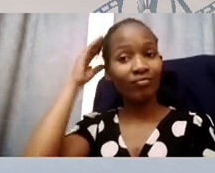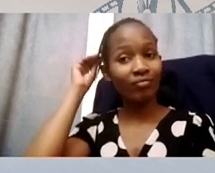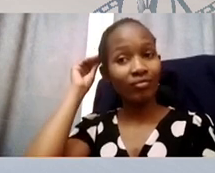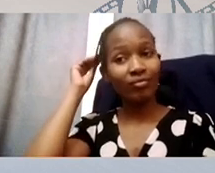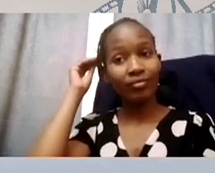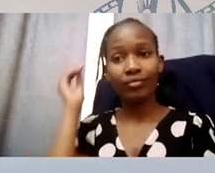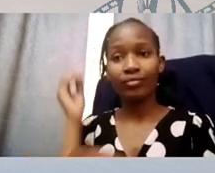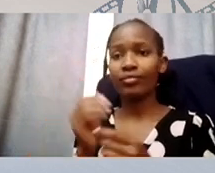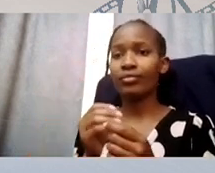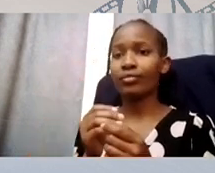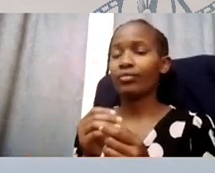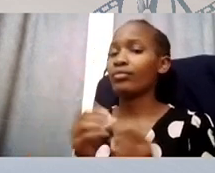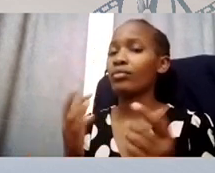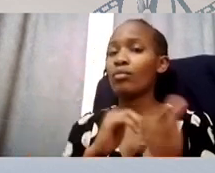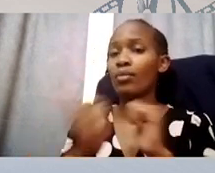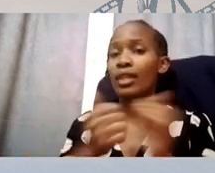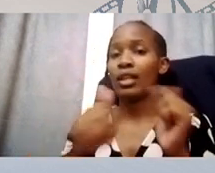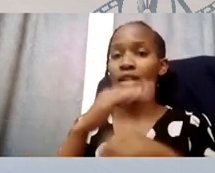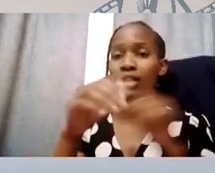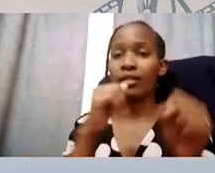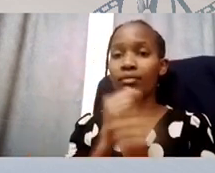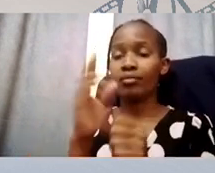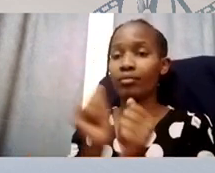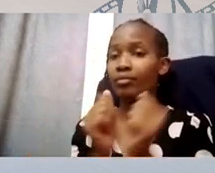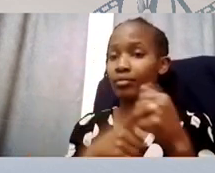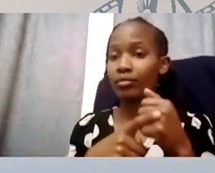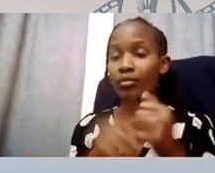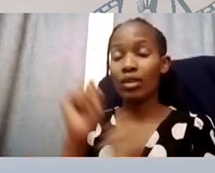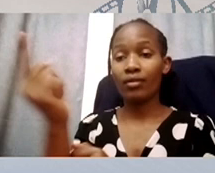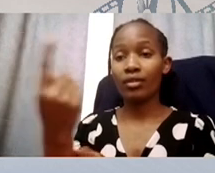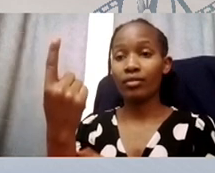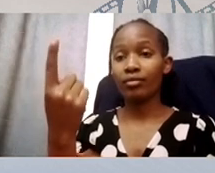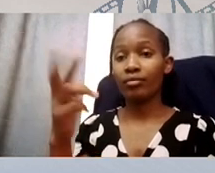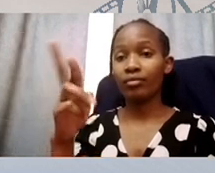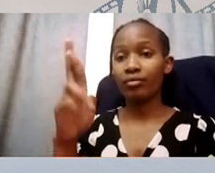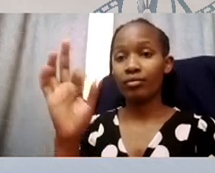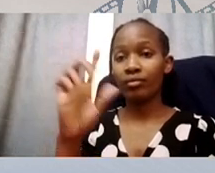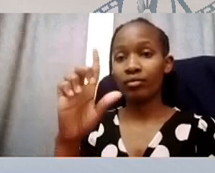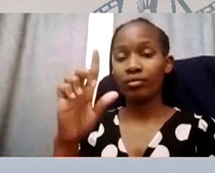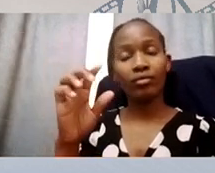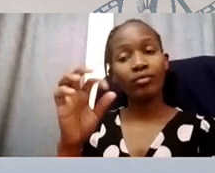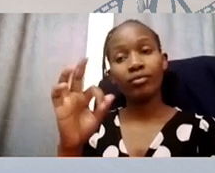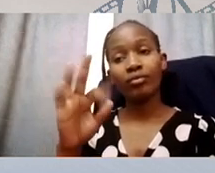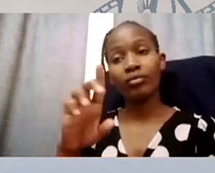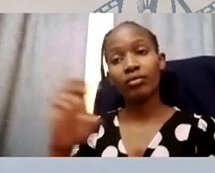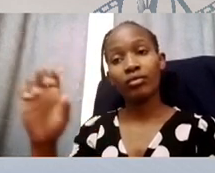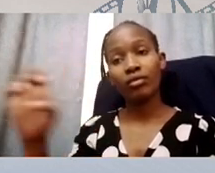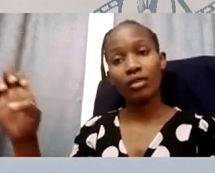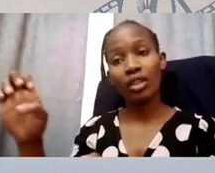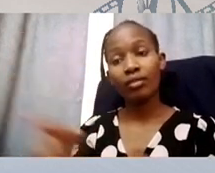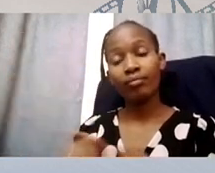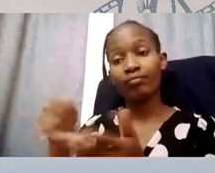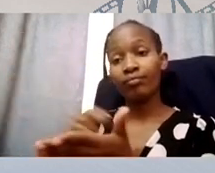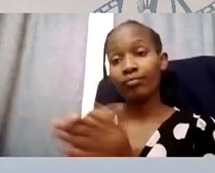Olympic Games as part of the first ever refugee Olympic team. She has been involved in many other athletics competitions, including the World